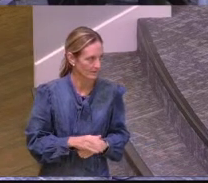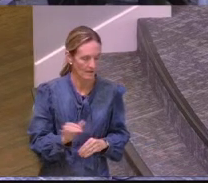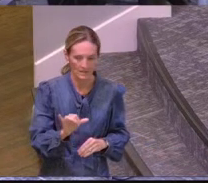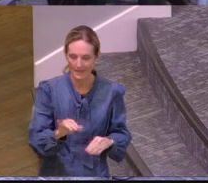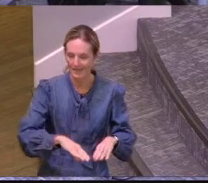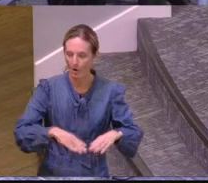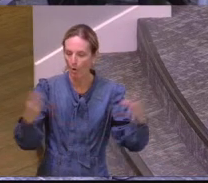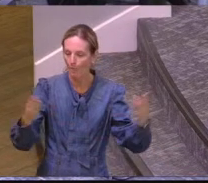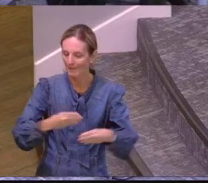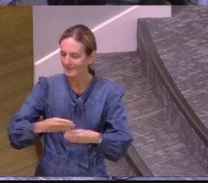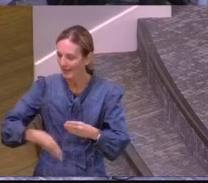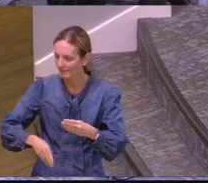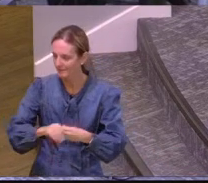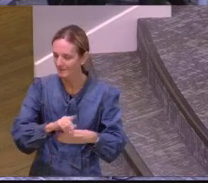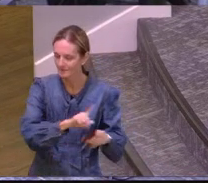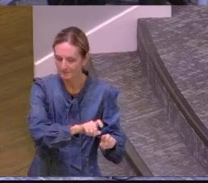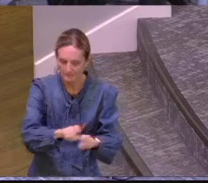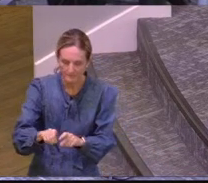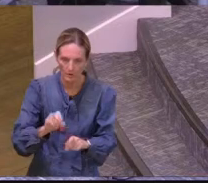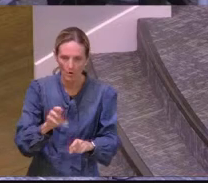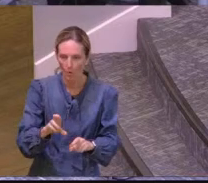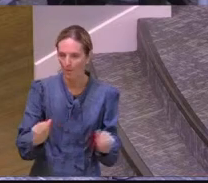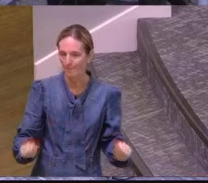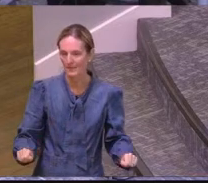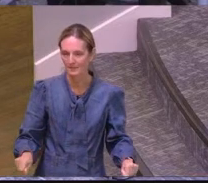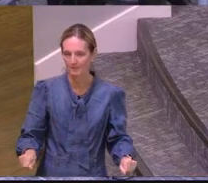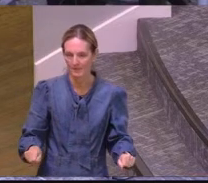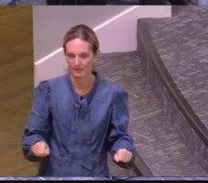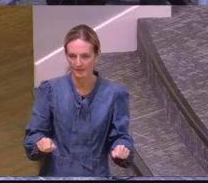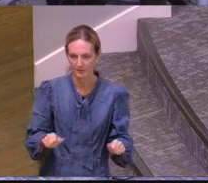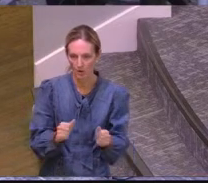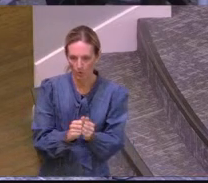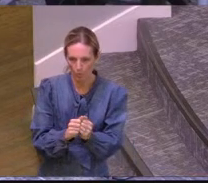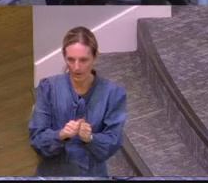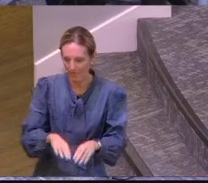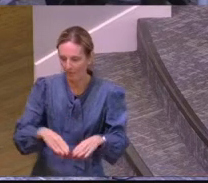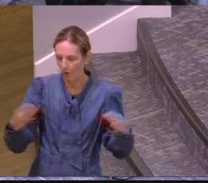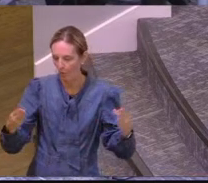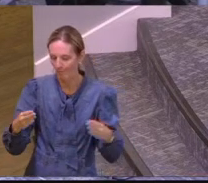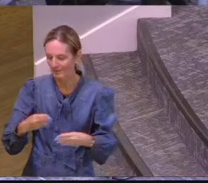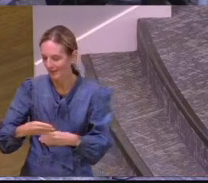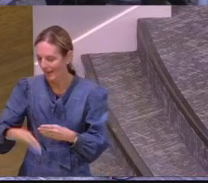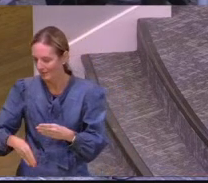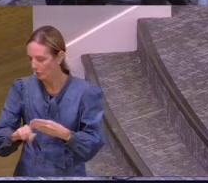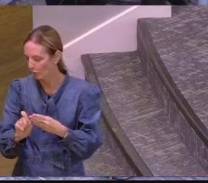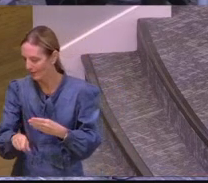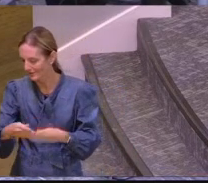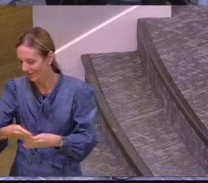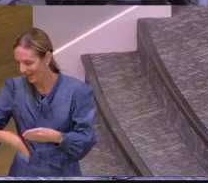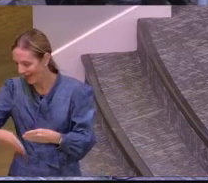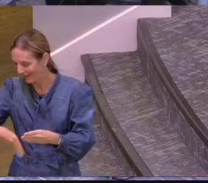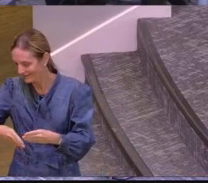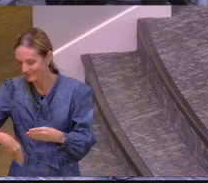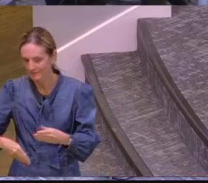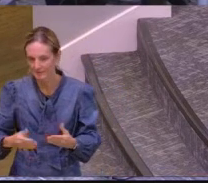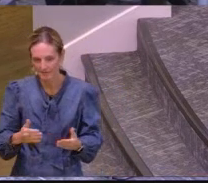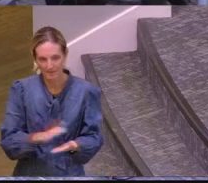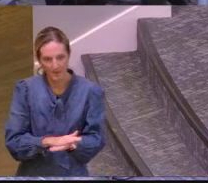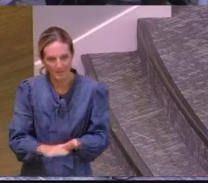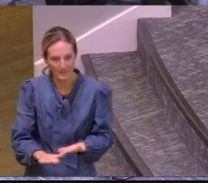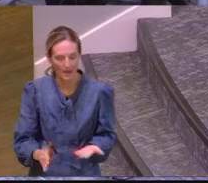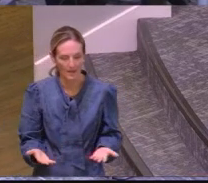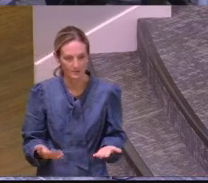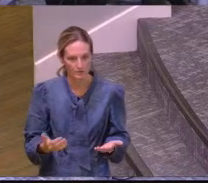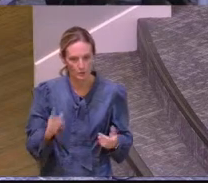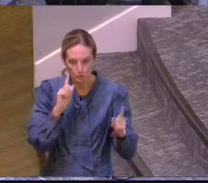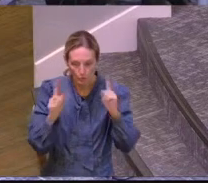open-ended or even some possibilities with an open-ended question at the end, it would be nice, as everyone was saying earlier,